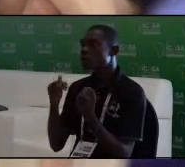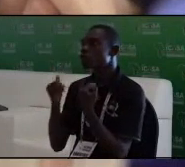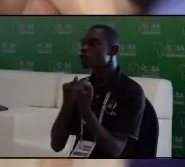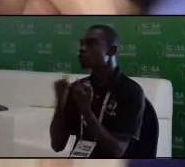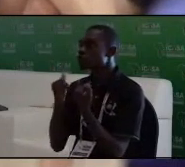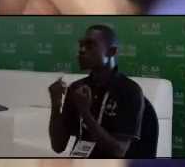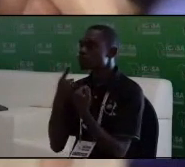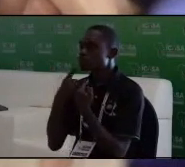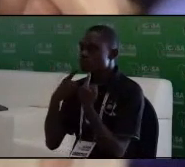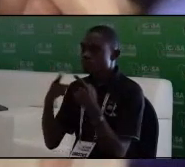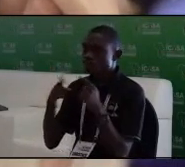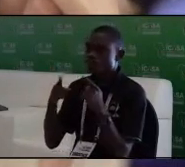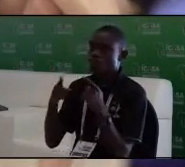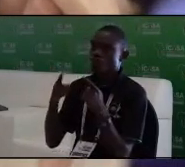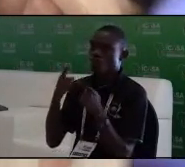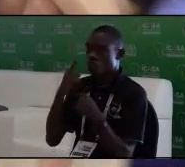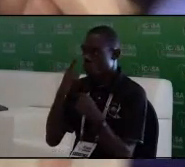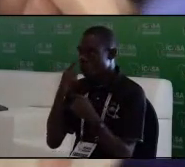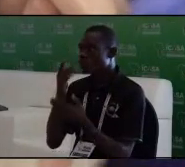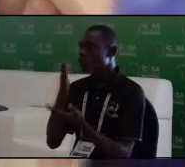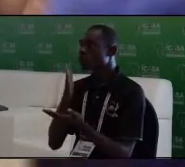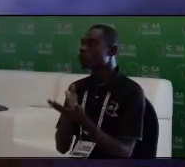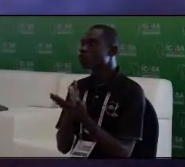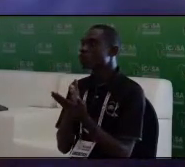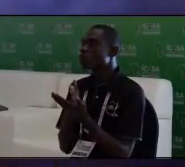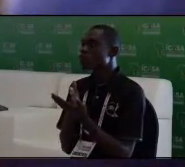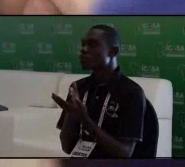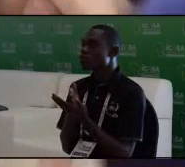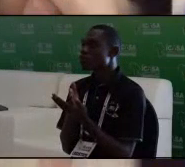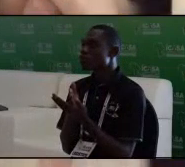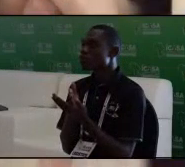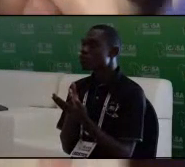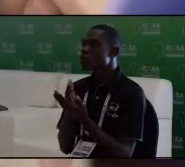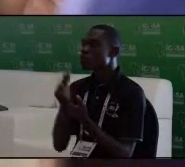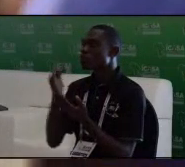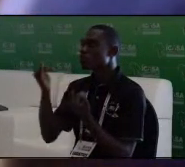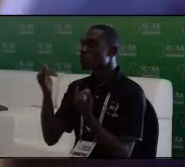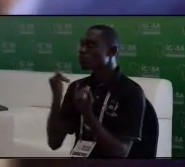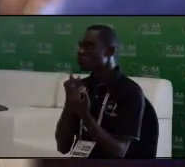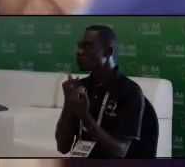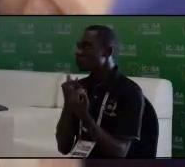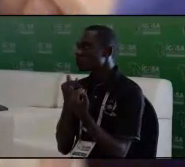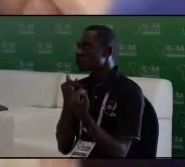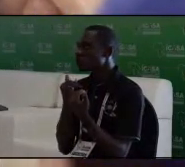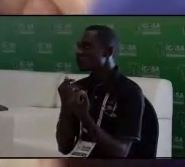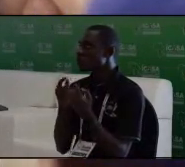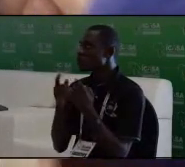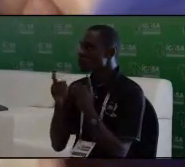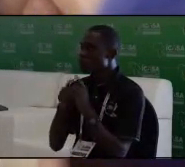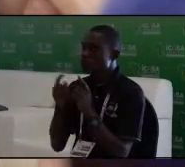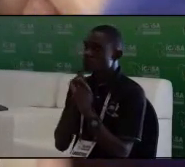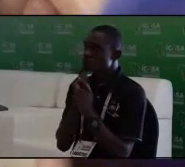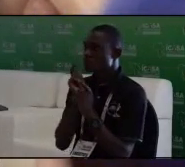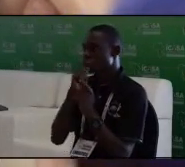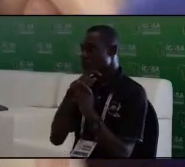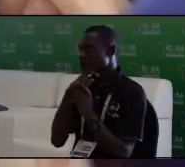of introducing this. Just to speak a bit more about this, when we started with STAR, we introduced the first pre-qualified test kits.